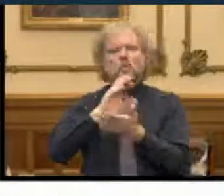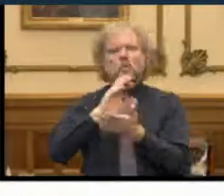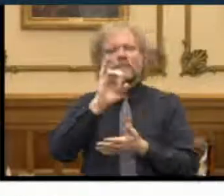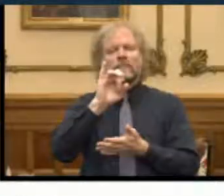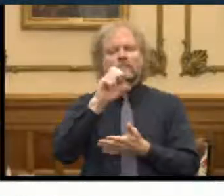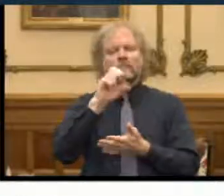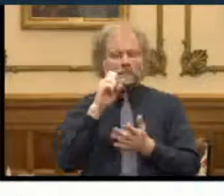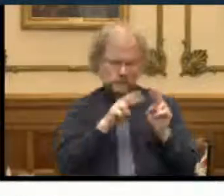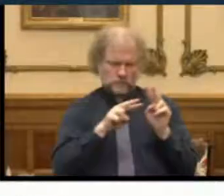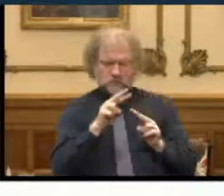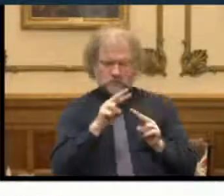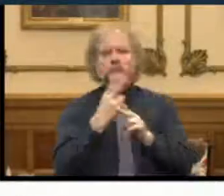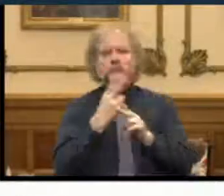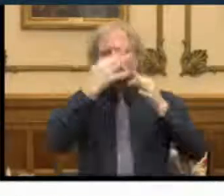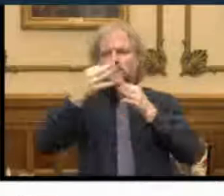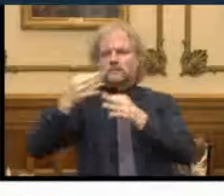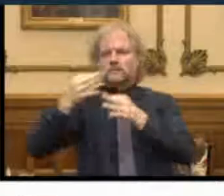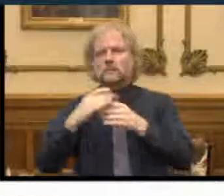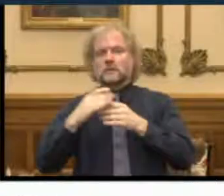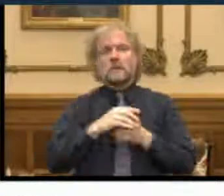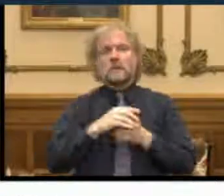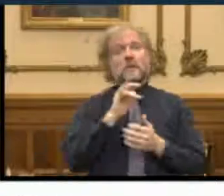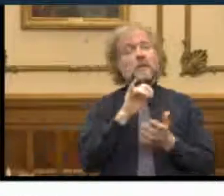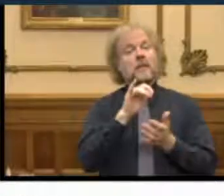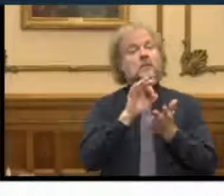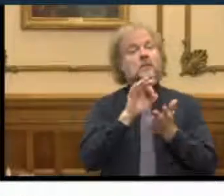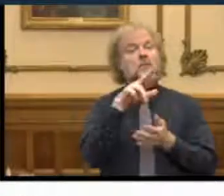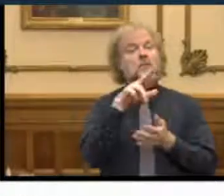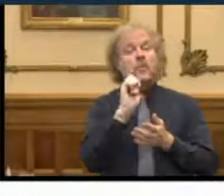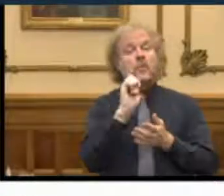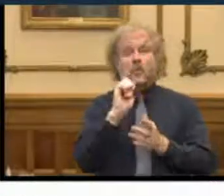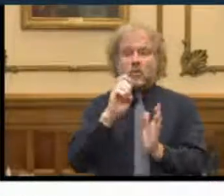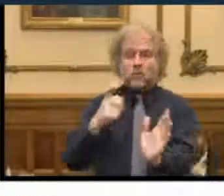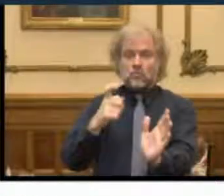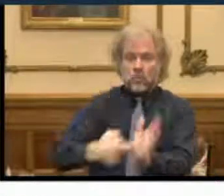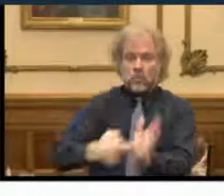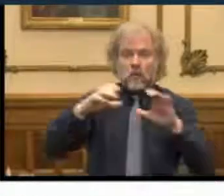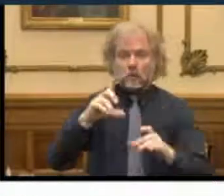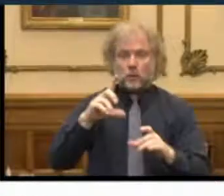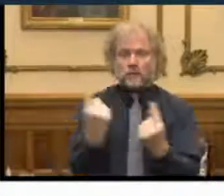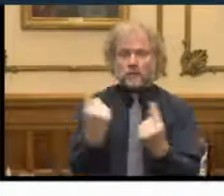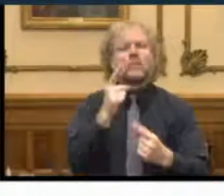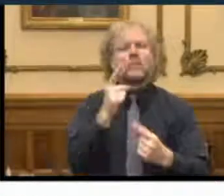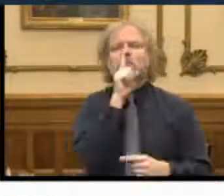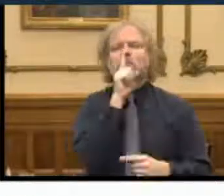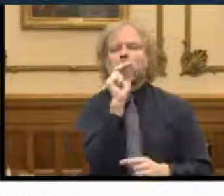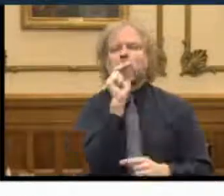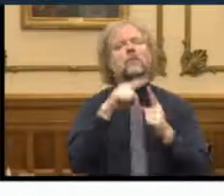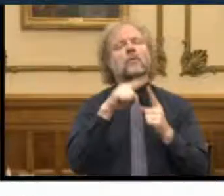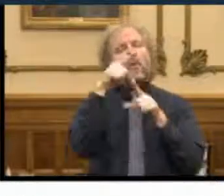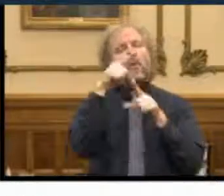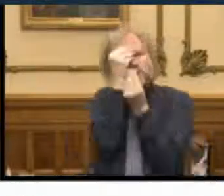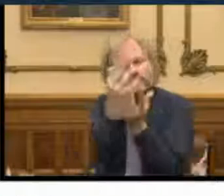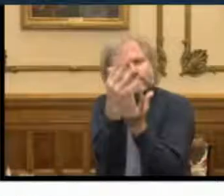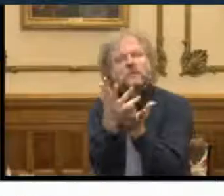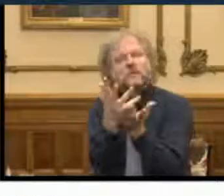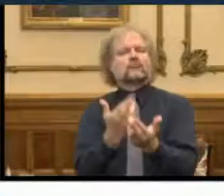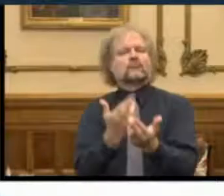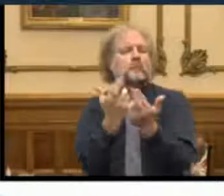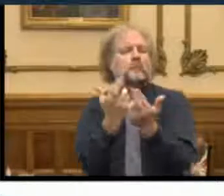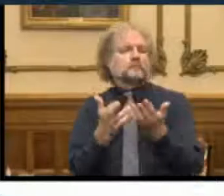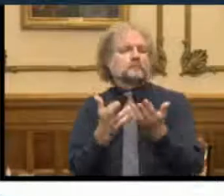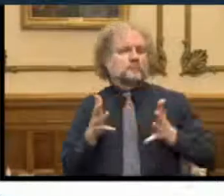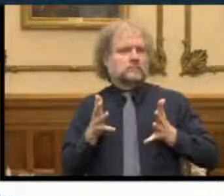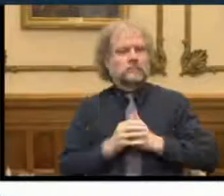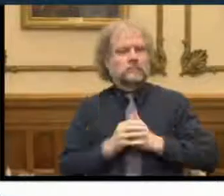their decisions. The score does not trigger a requirement of action, but it provides information and recommendations.